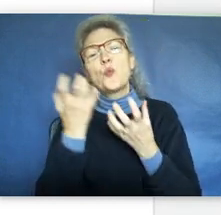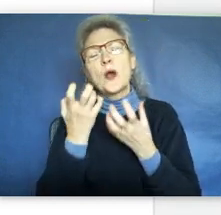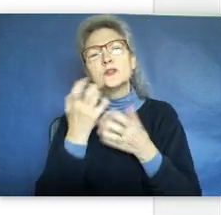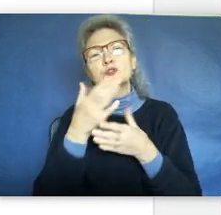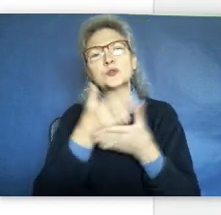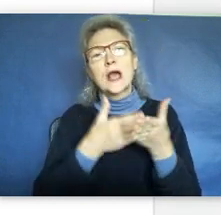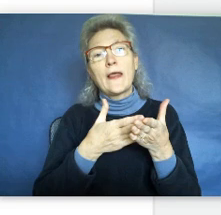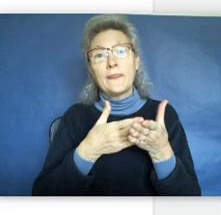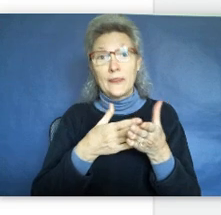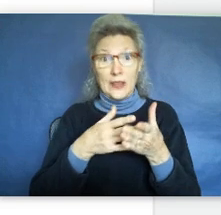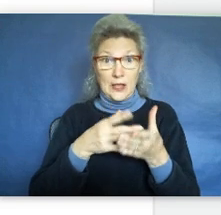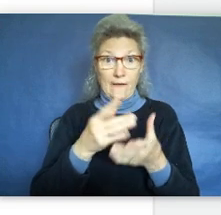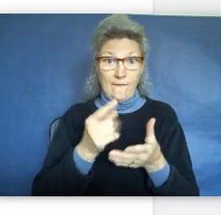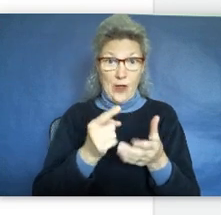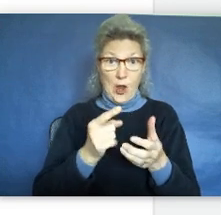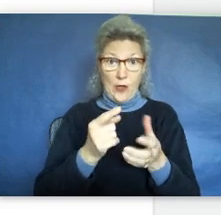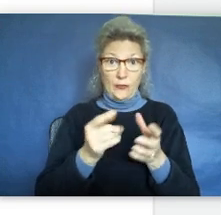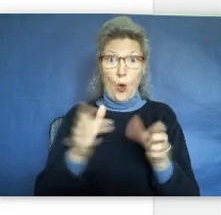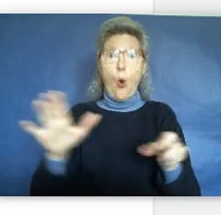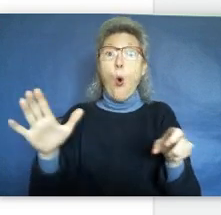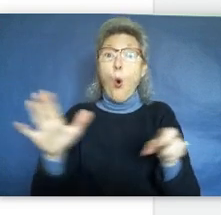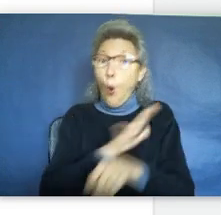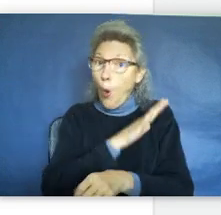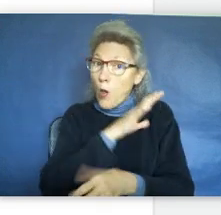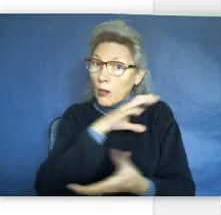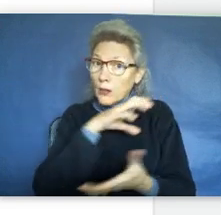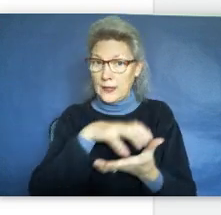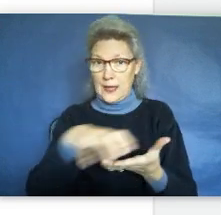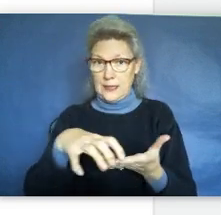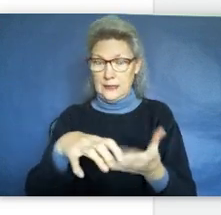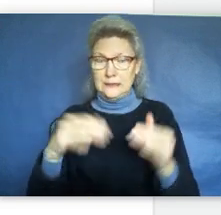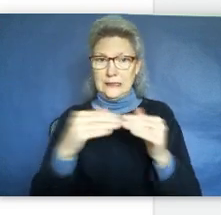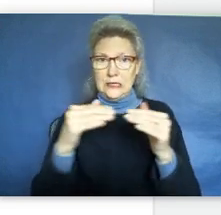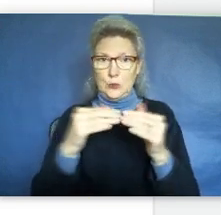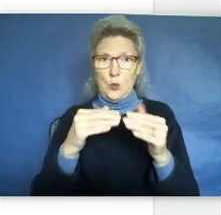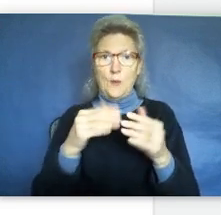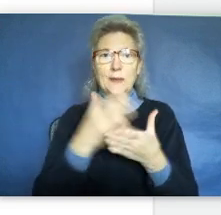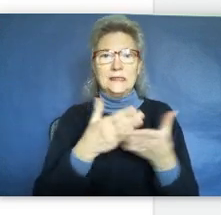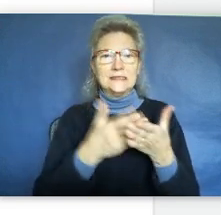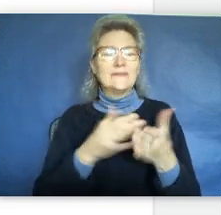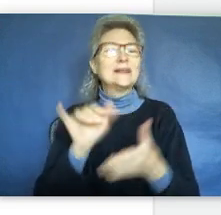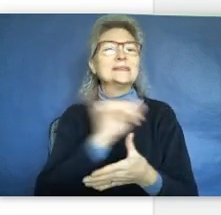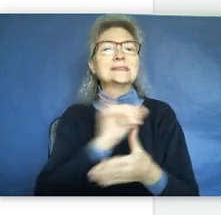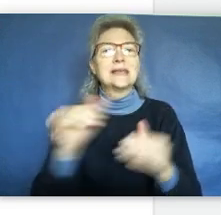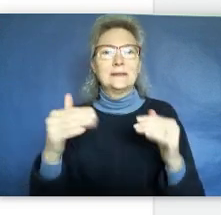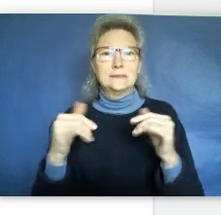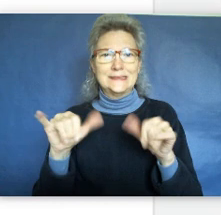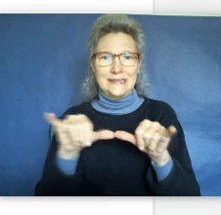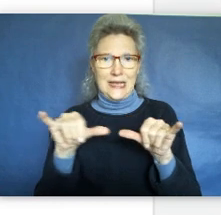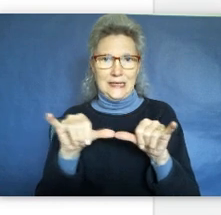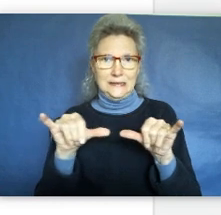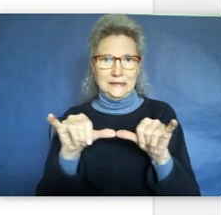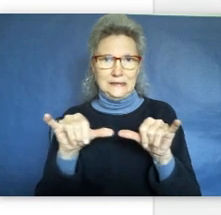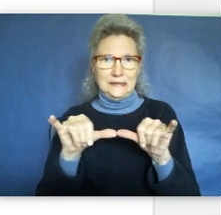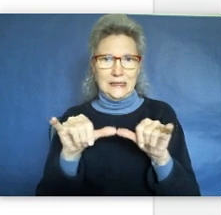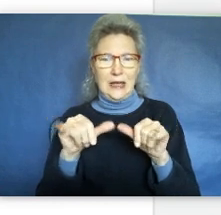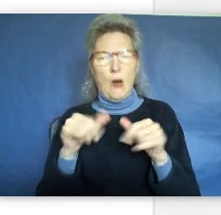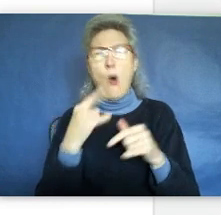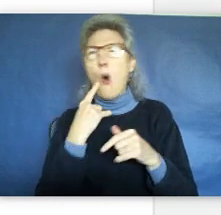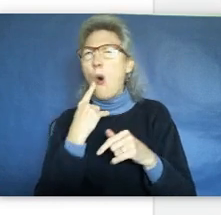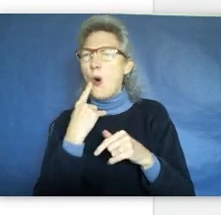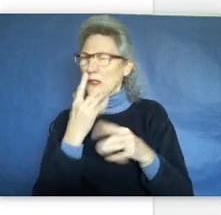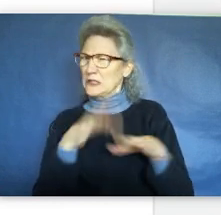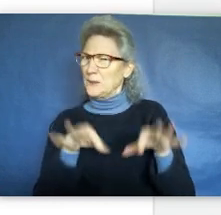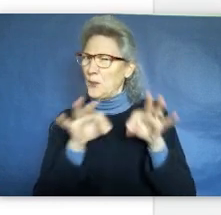information. The original cake into equal pieces. I'm going to go ahead and get started, and I'm actually going to draw an area